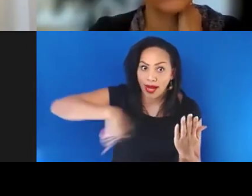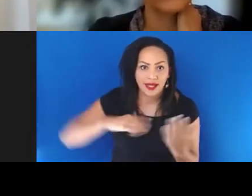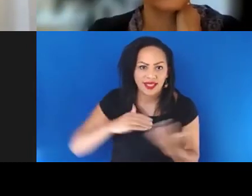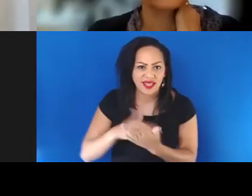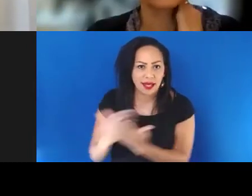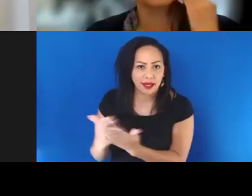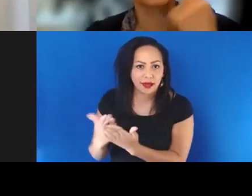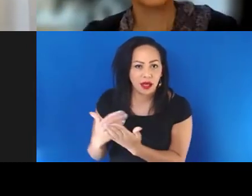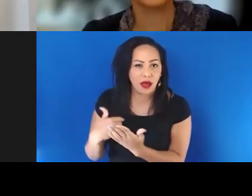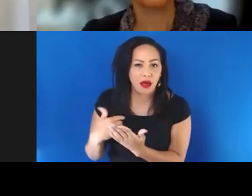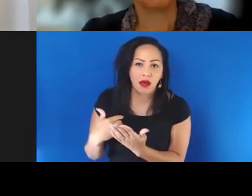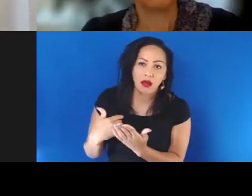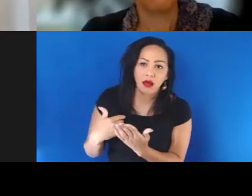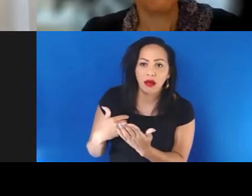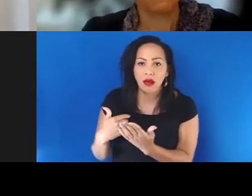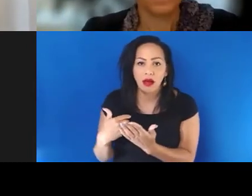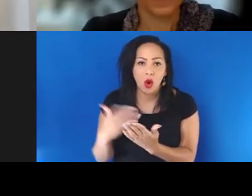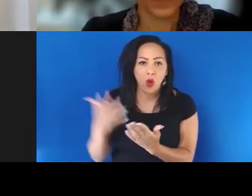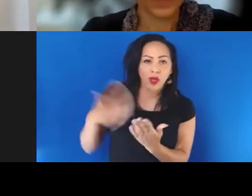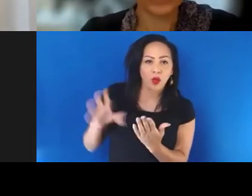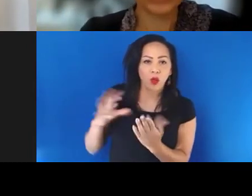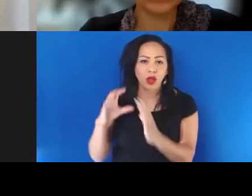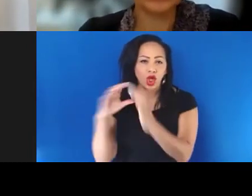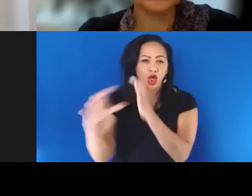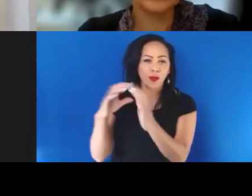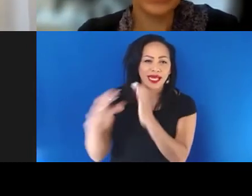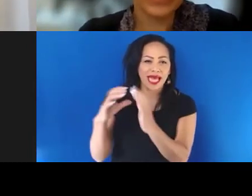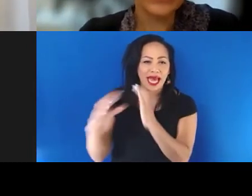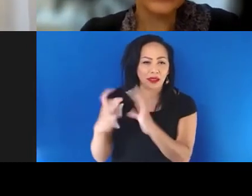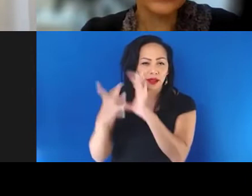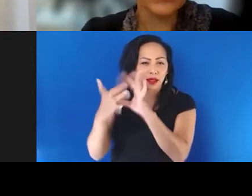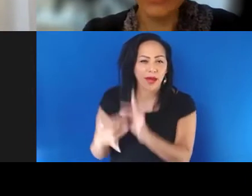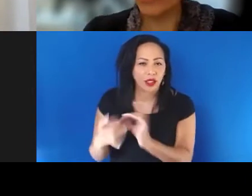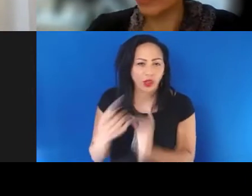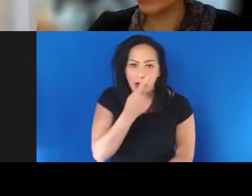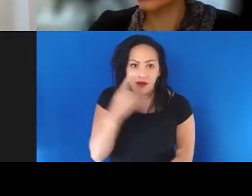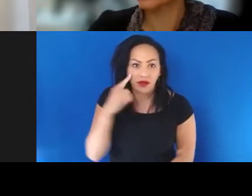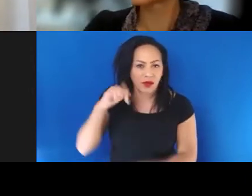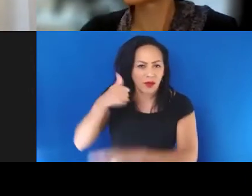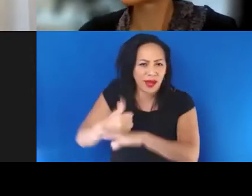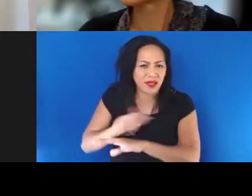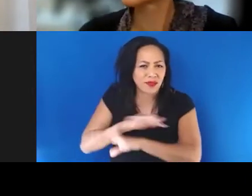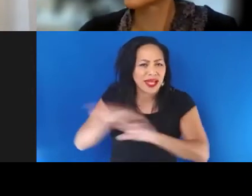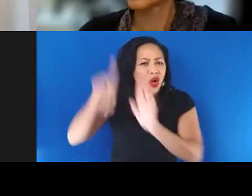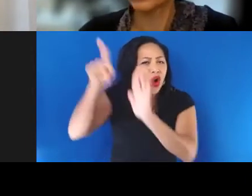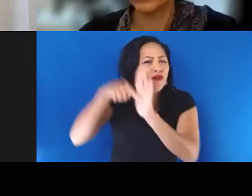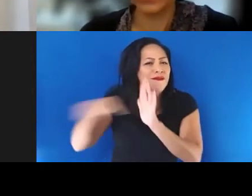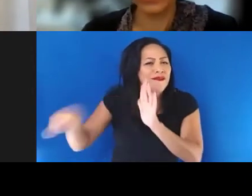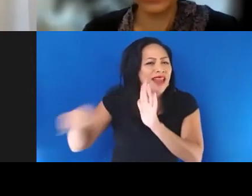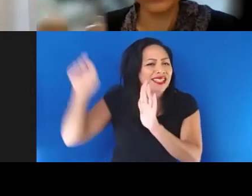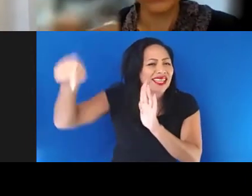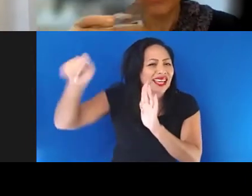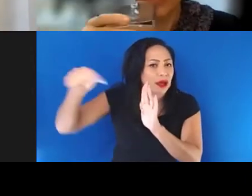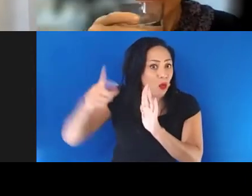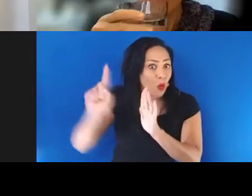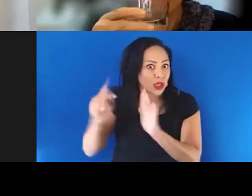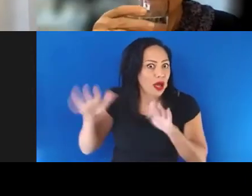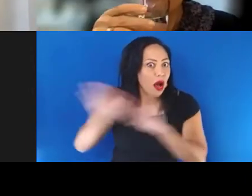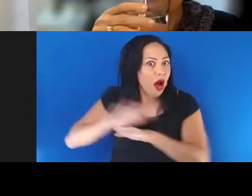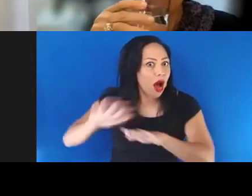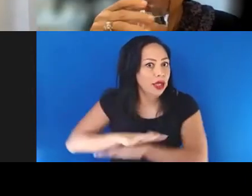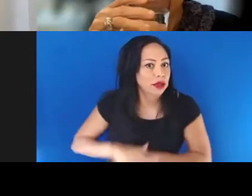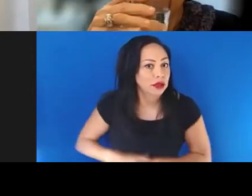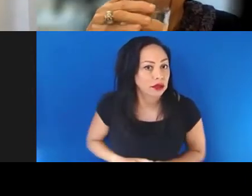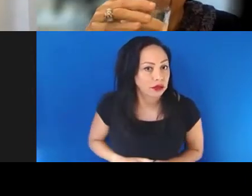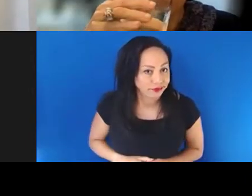want our communications to be evidence-based, but are not necessarily reflecting so much on what it conceals in terms of